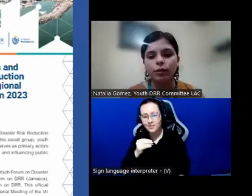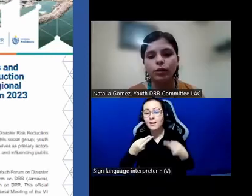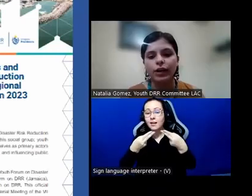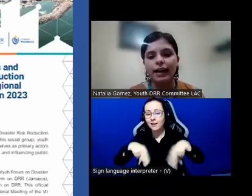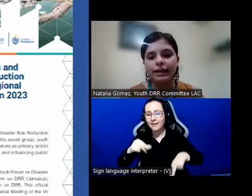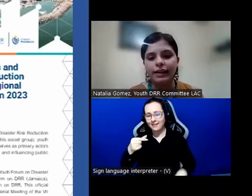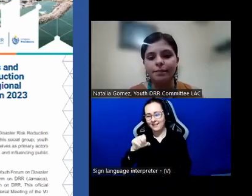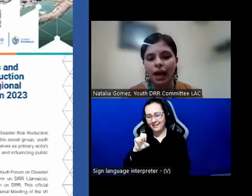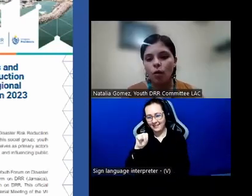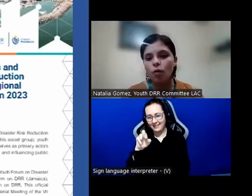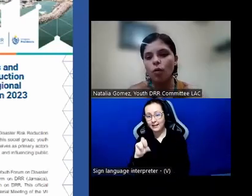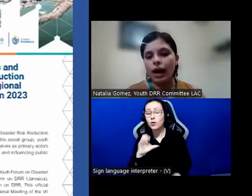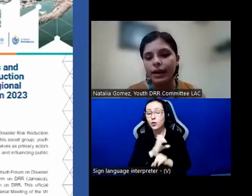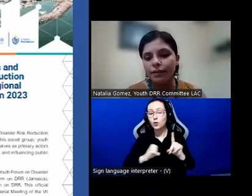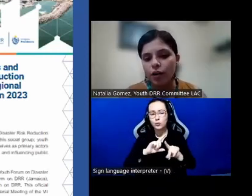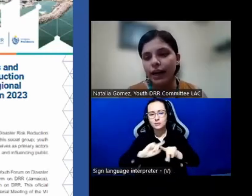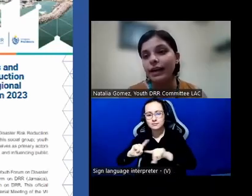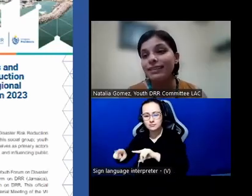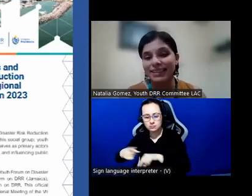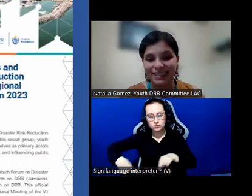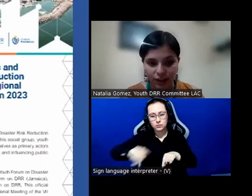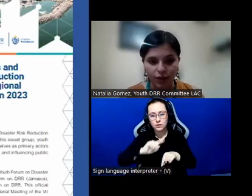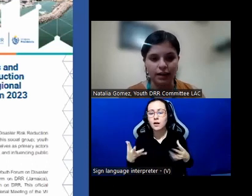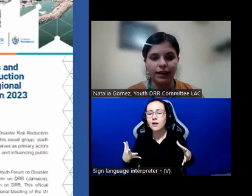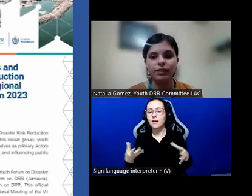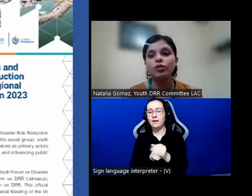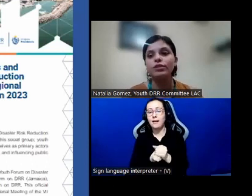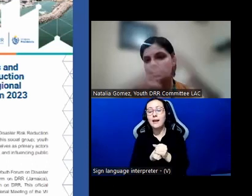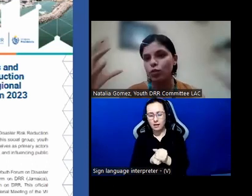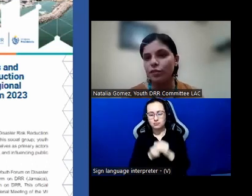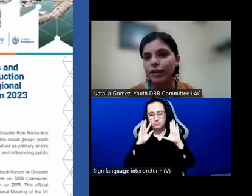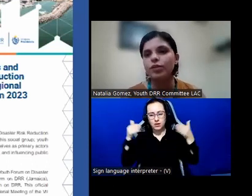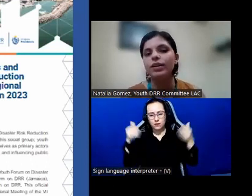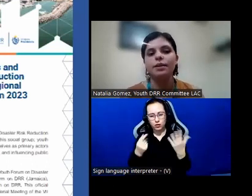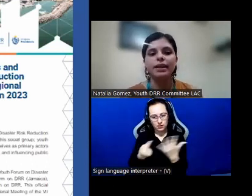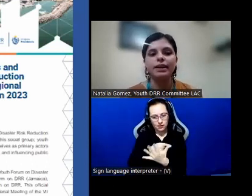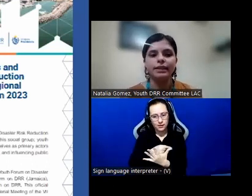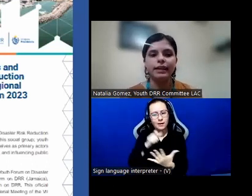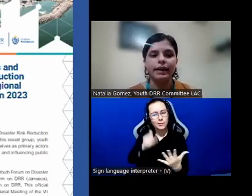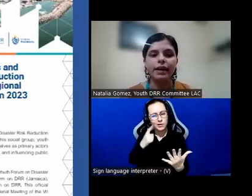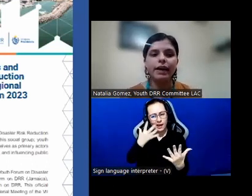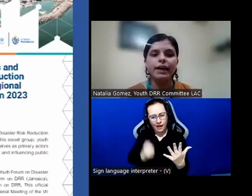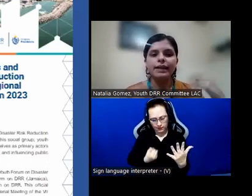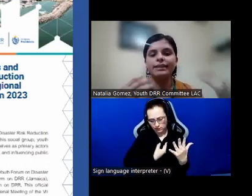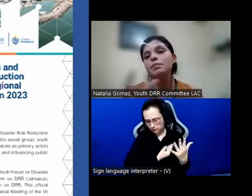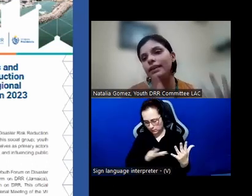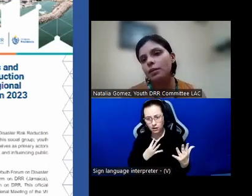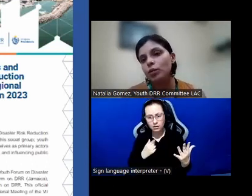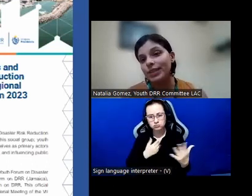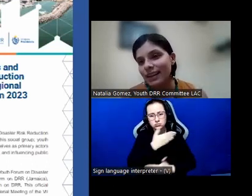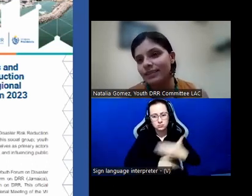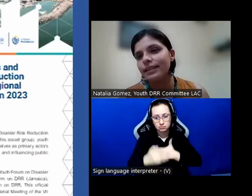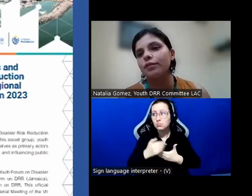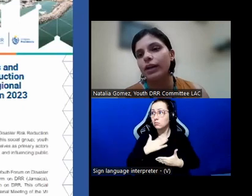approach, an intercultural approach, and also an sectorial approach. So this